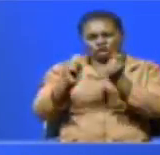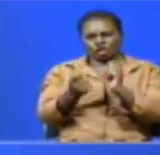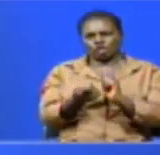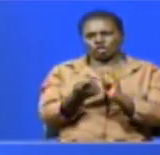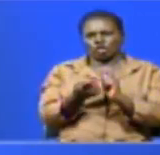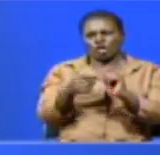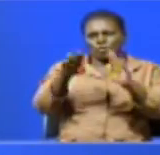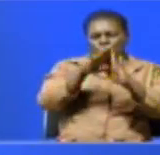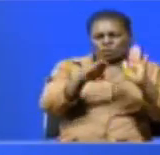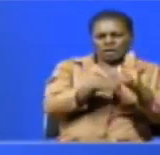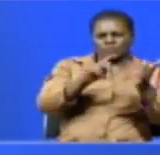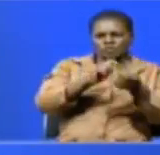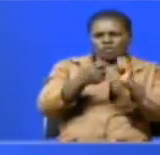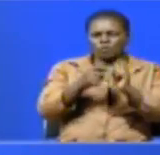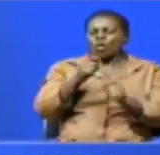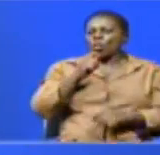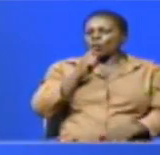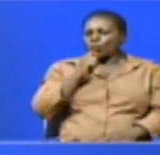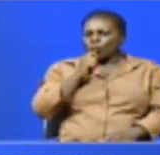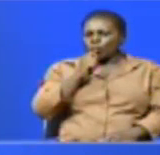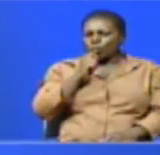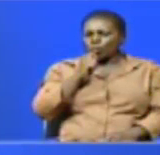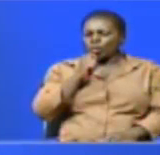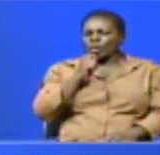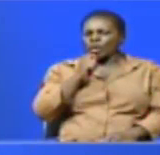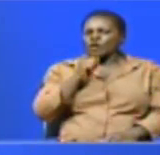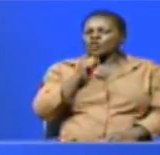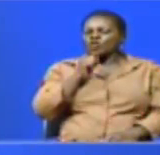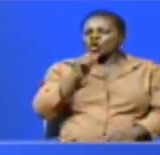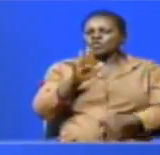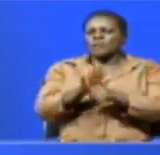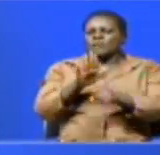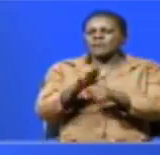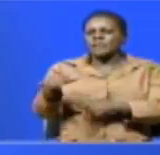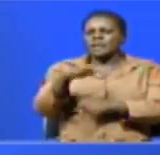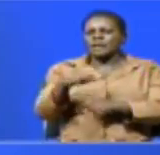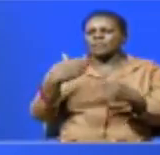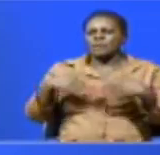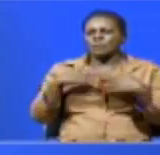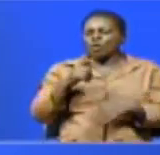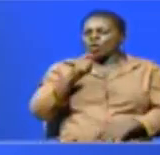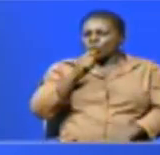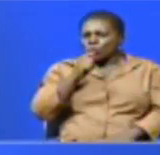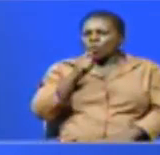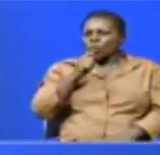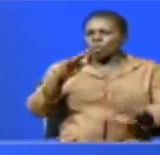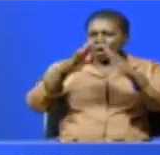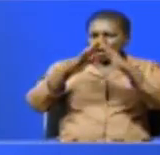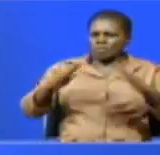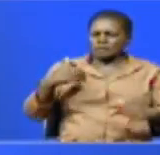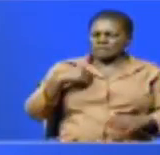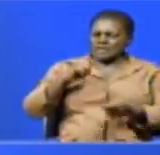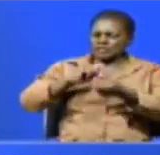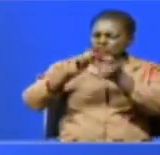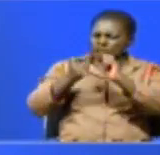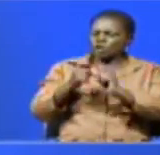ni program kidogo ikue ni ya wizarding, manake sio mahali kwingi utasikia watu wa kiwizo in the house. So